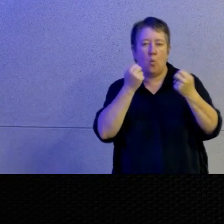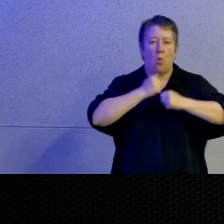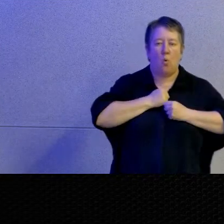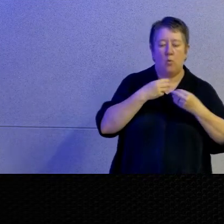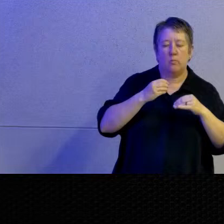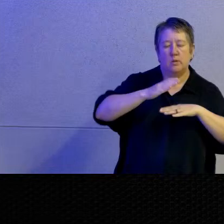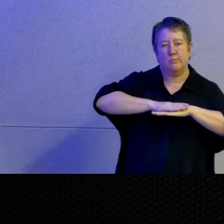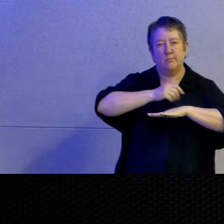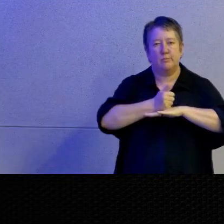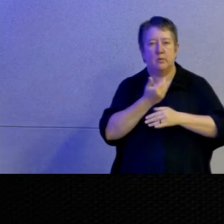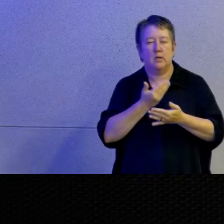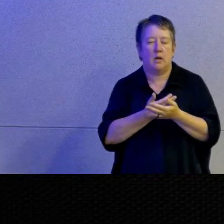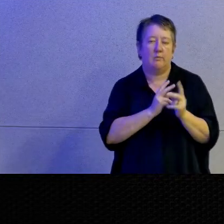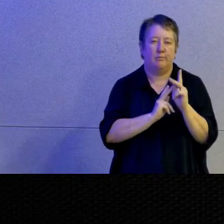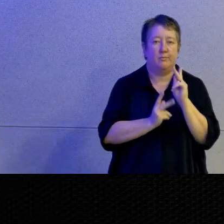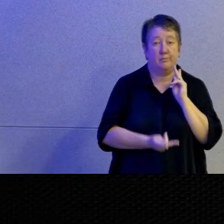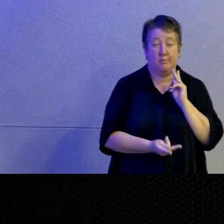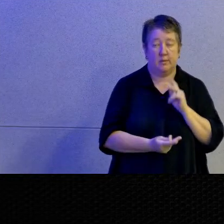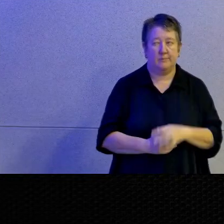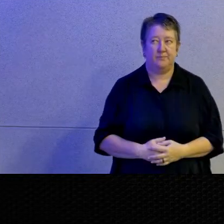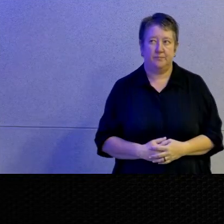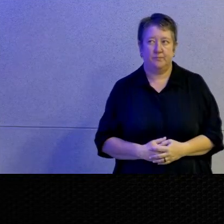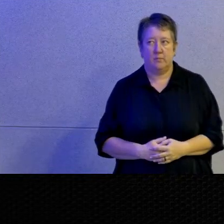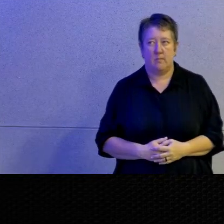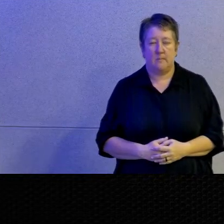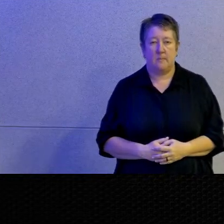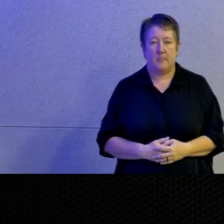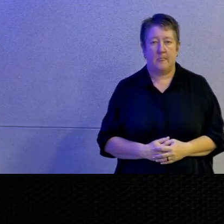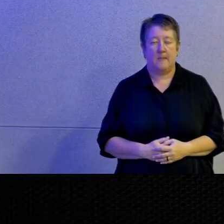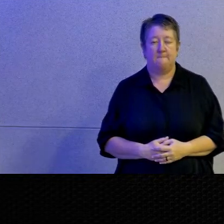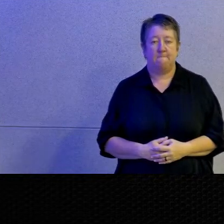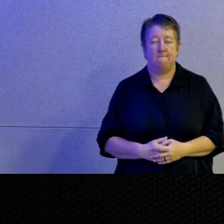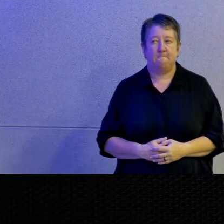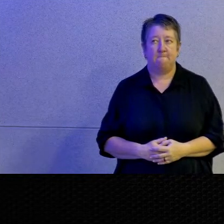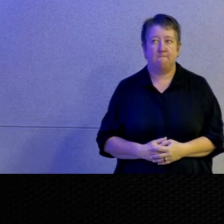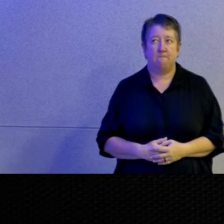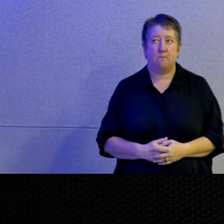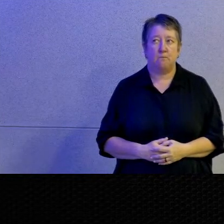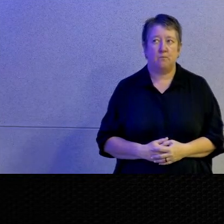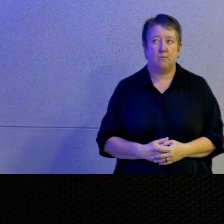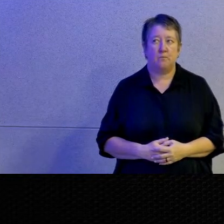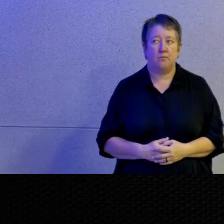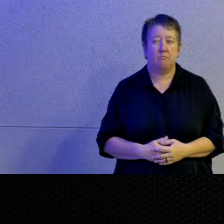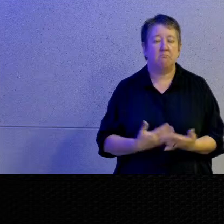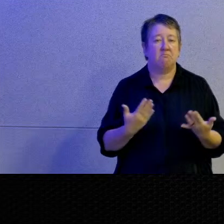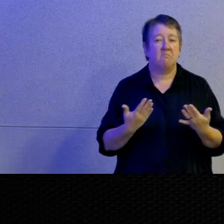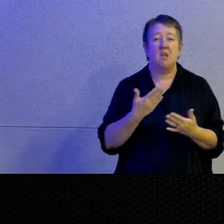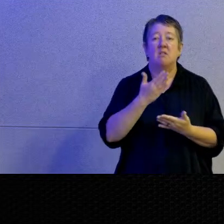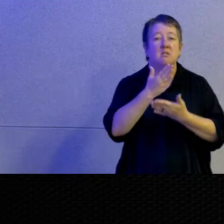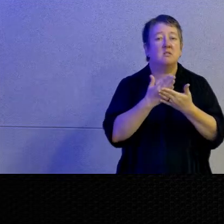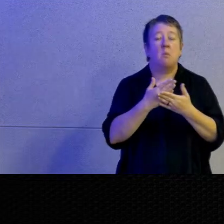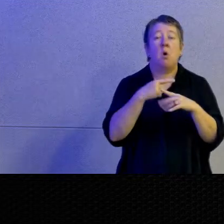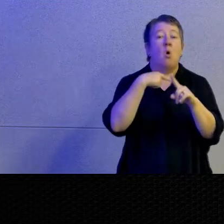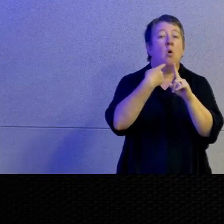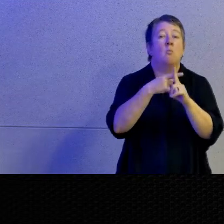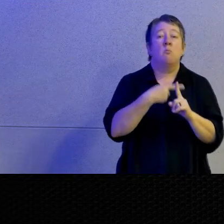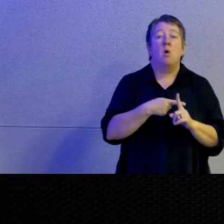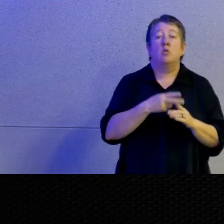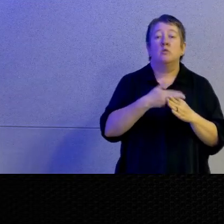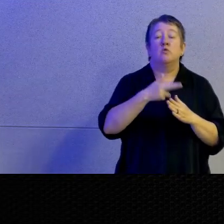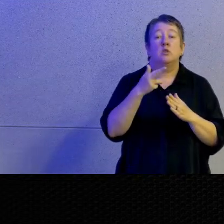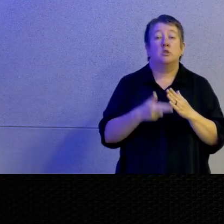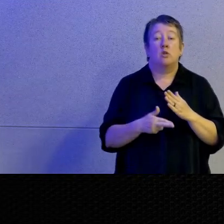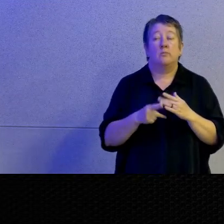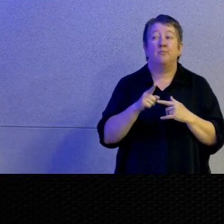So some of the spin-offs is we push the boundary